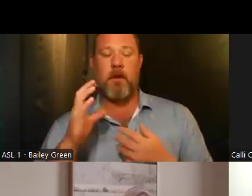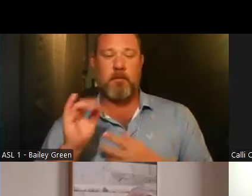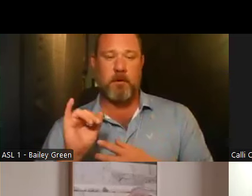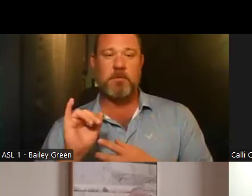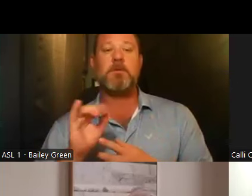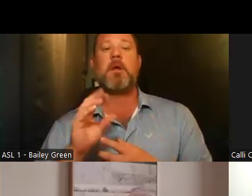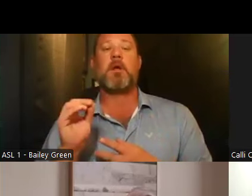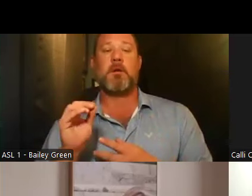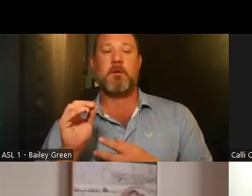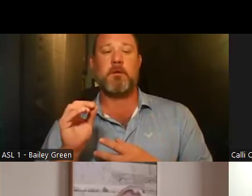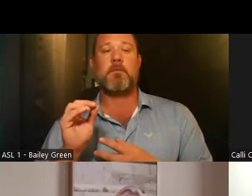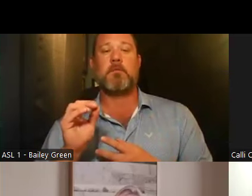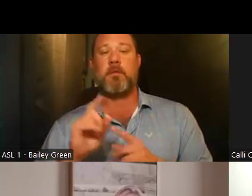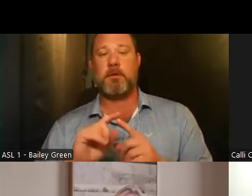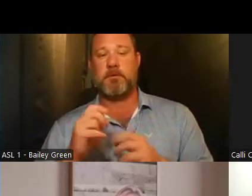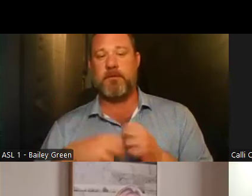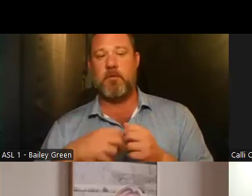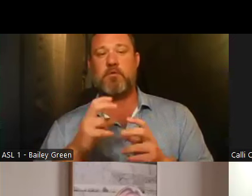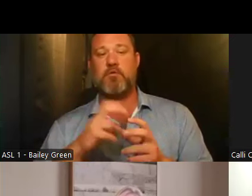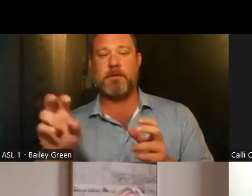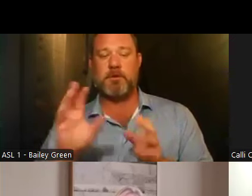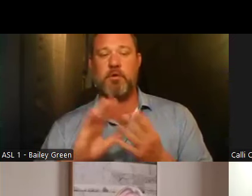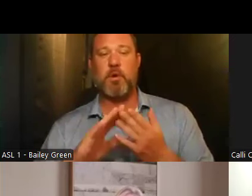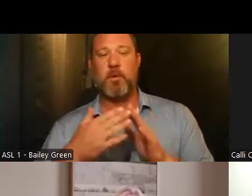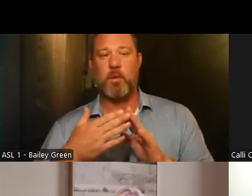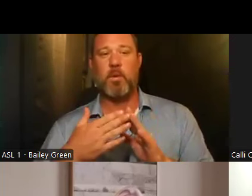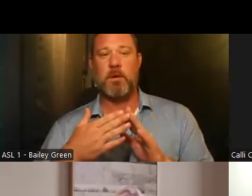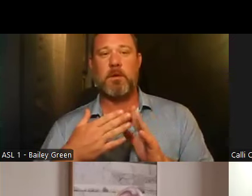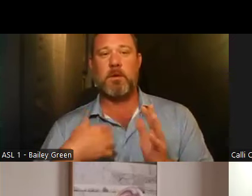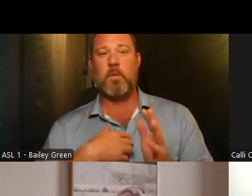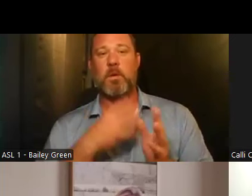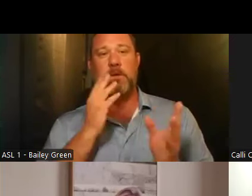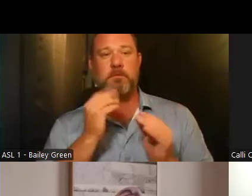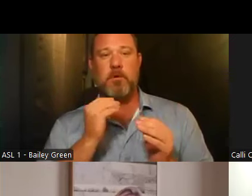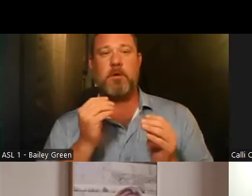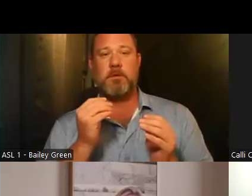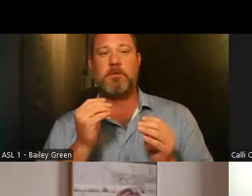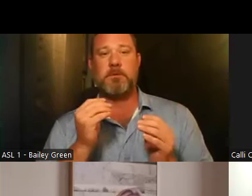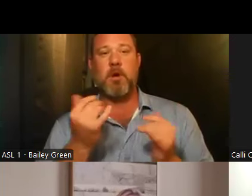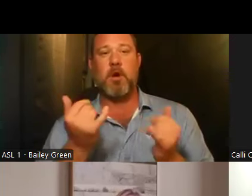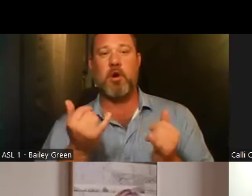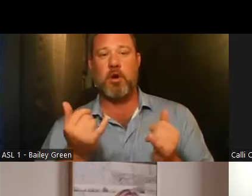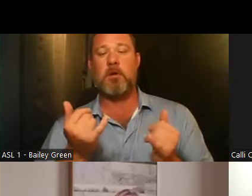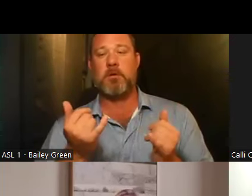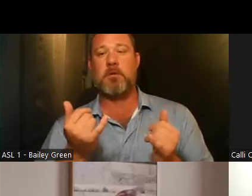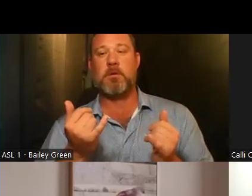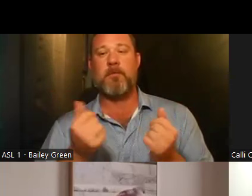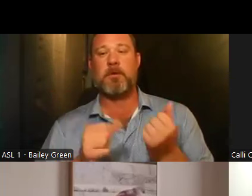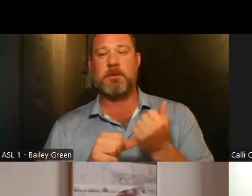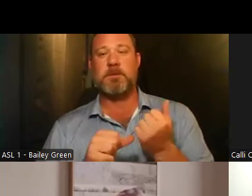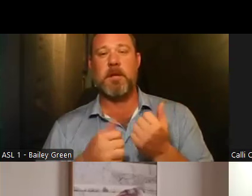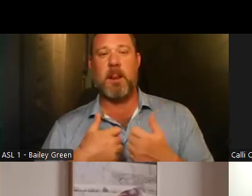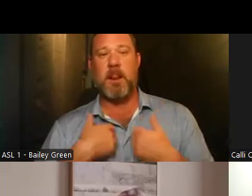and the difficulties they have with being able to transition to the community. We experience that all the time in our current operations of the assisted living